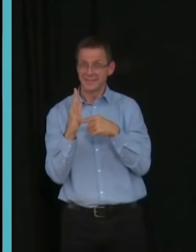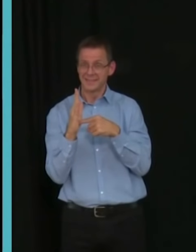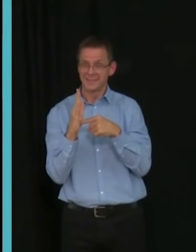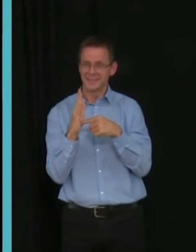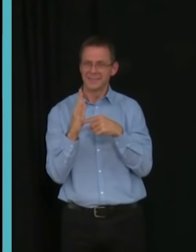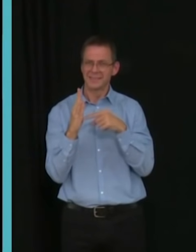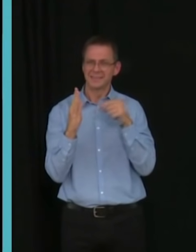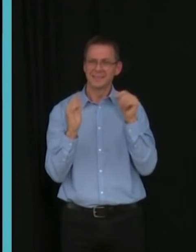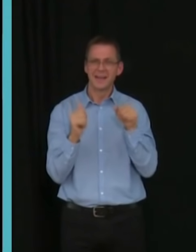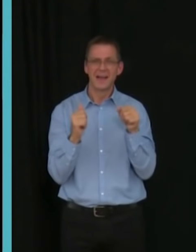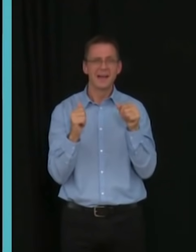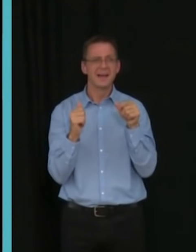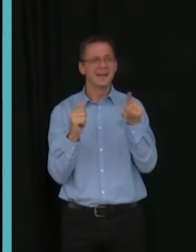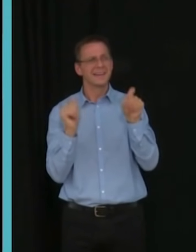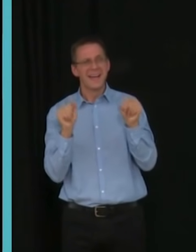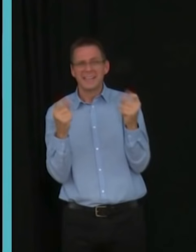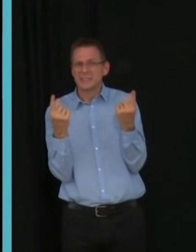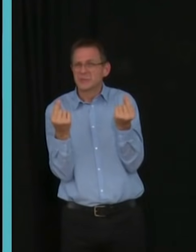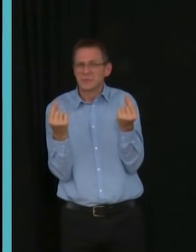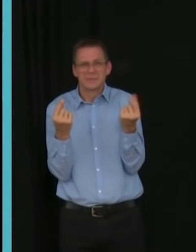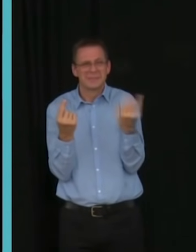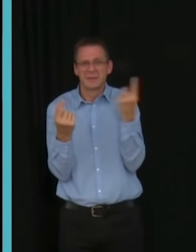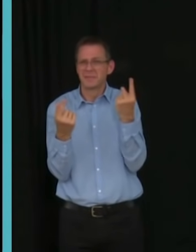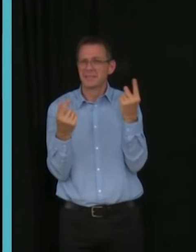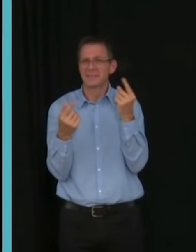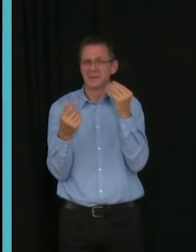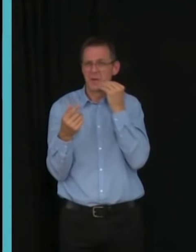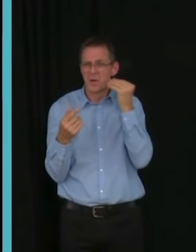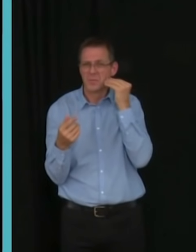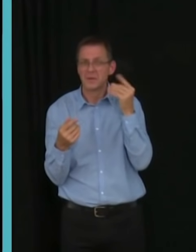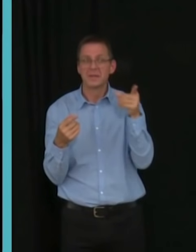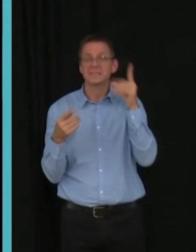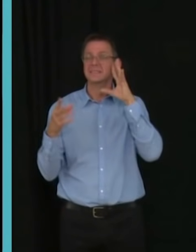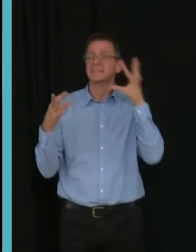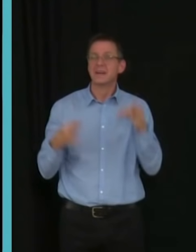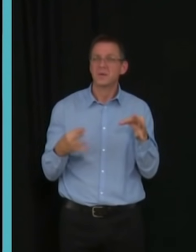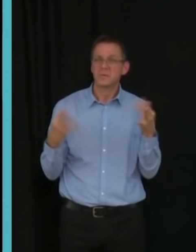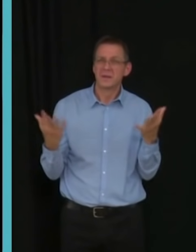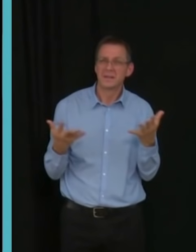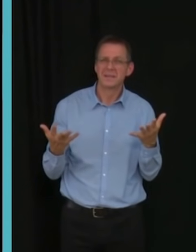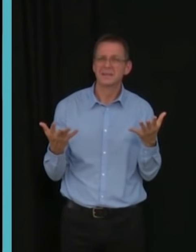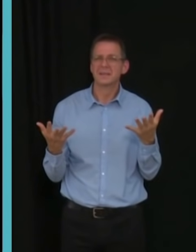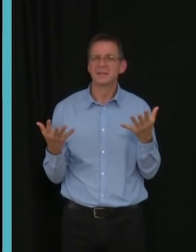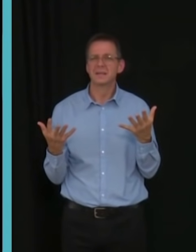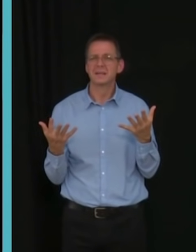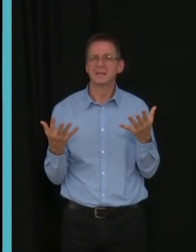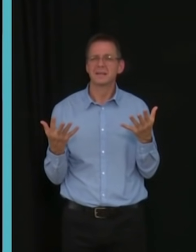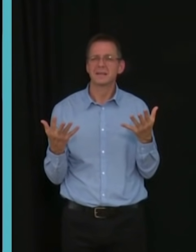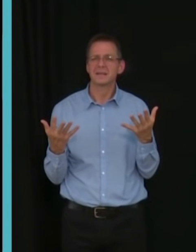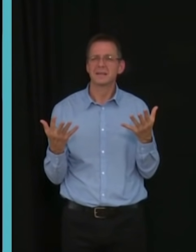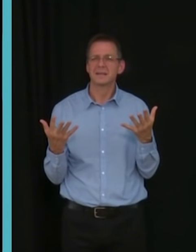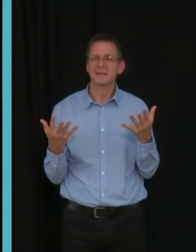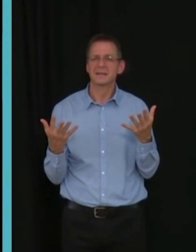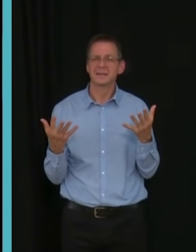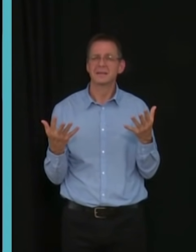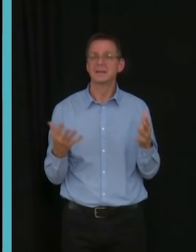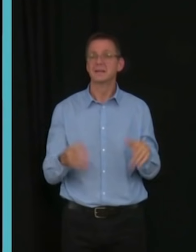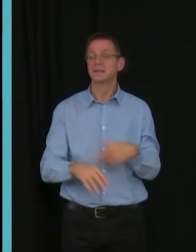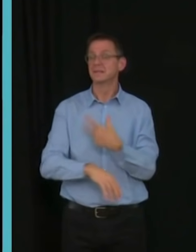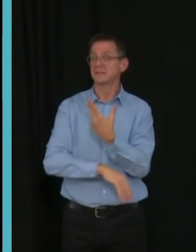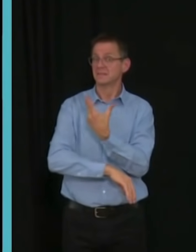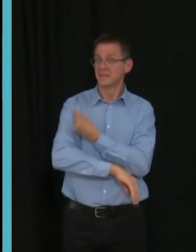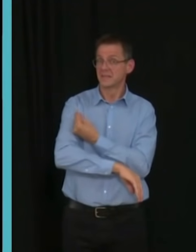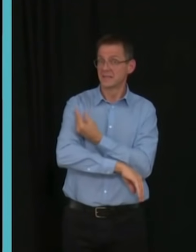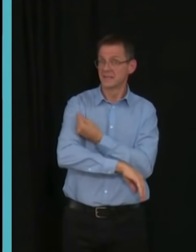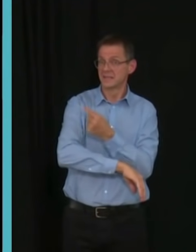have. Our choices have never mattered more. The choice to be fully immunized saves lives. The choice to